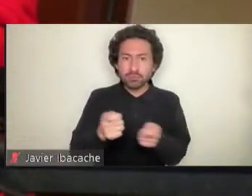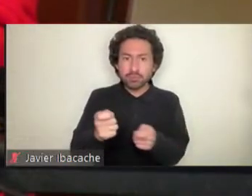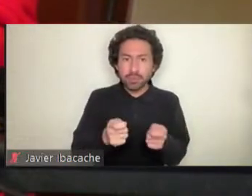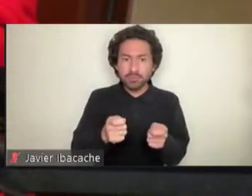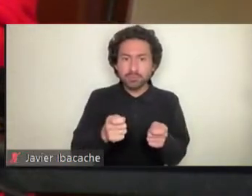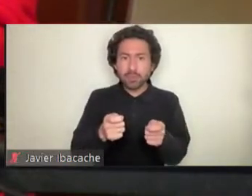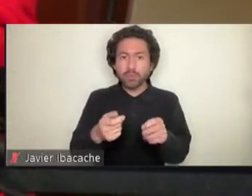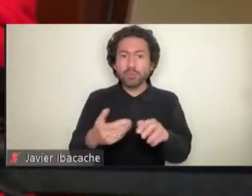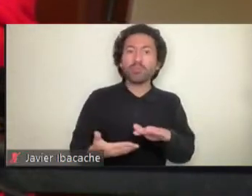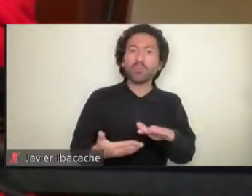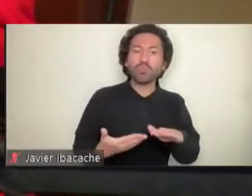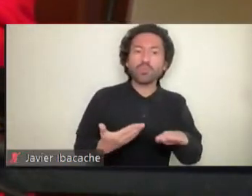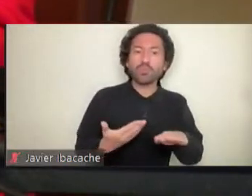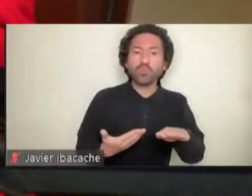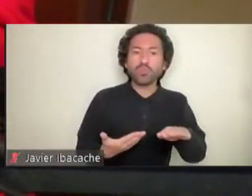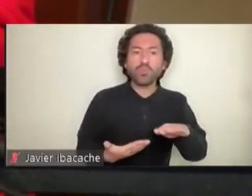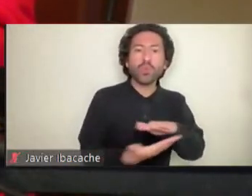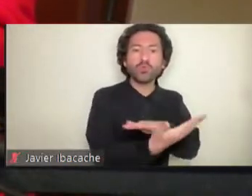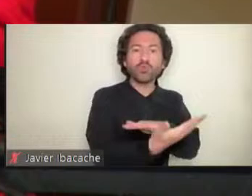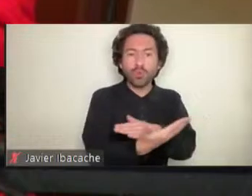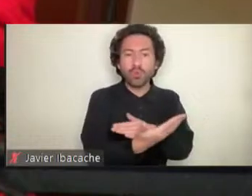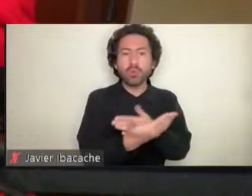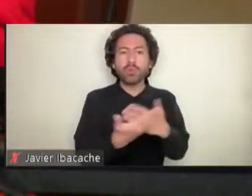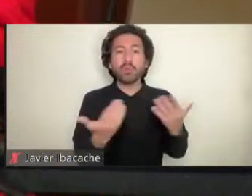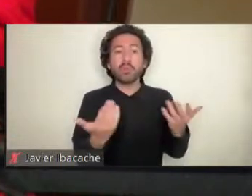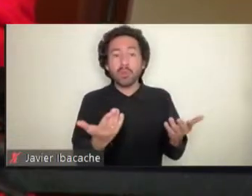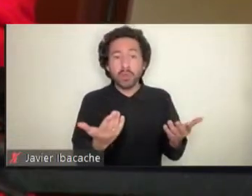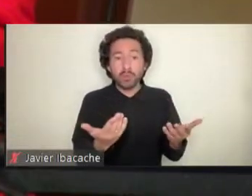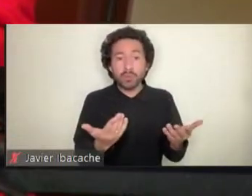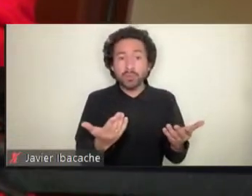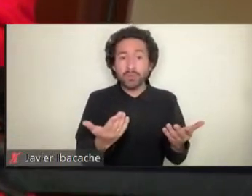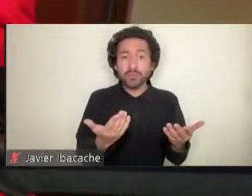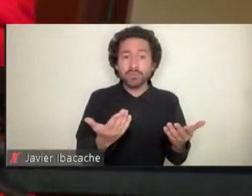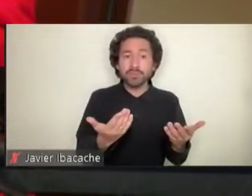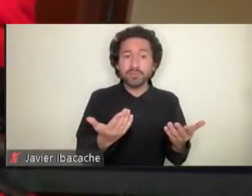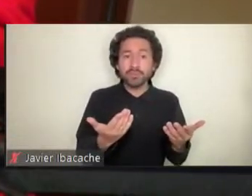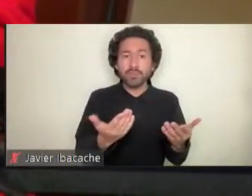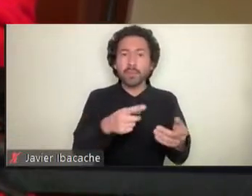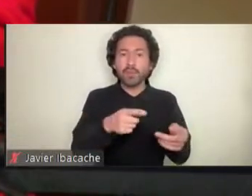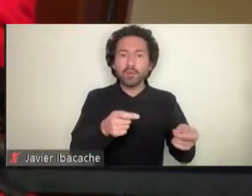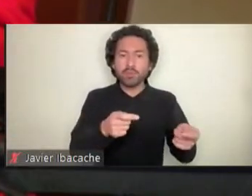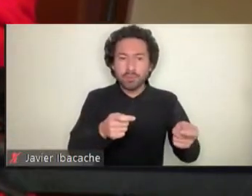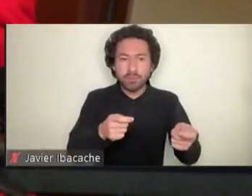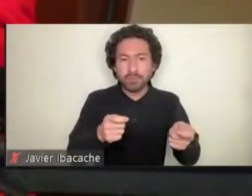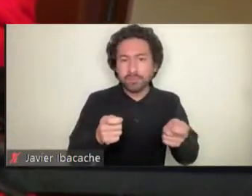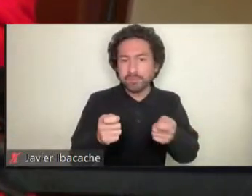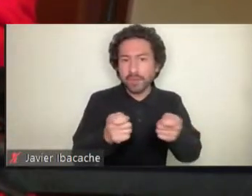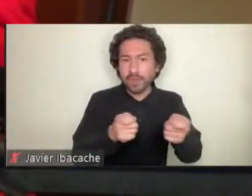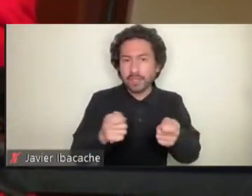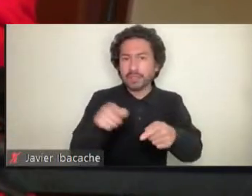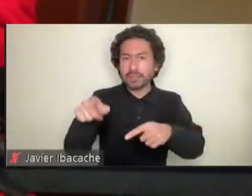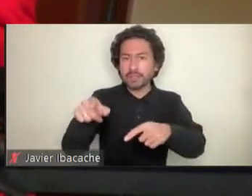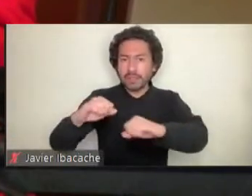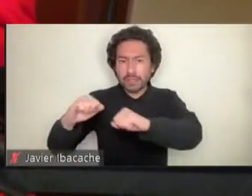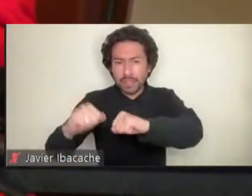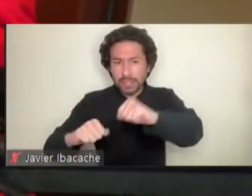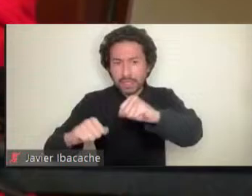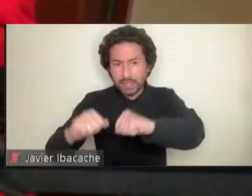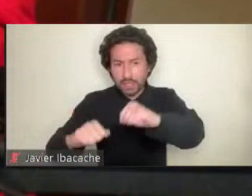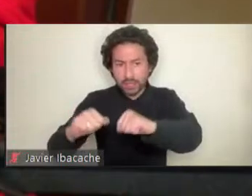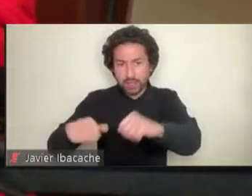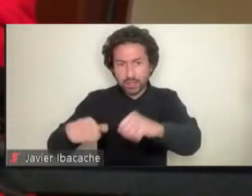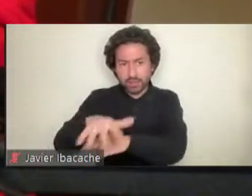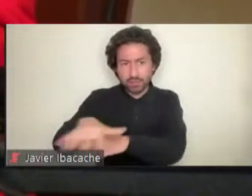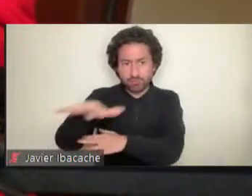specifically designed to assist BIDC in the day-to-day management of its 11 industrial estates. The AI-powered